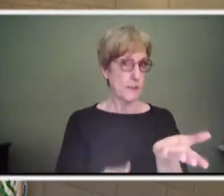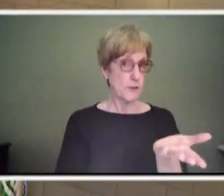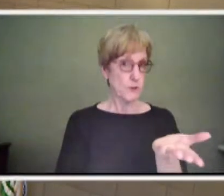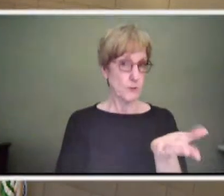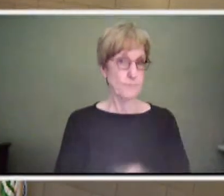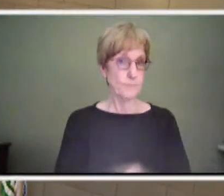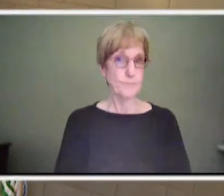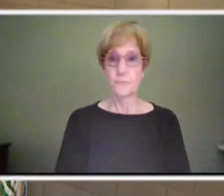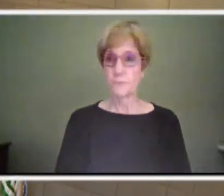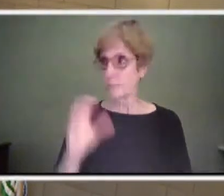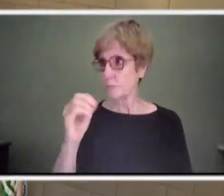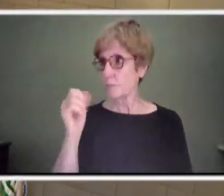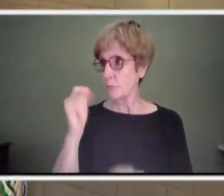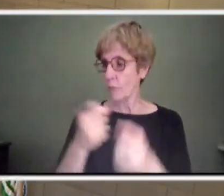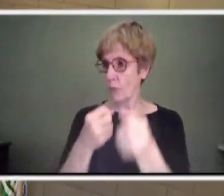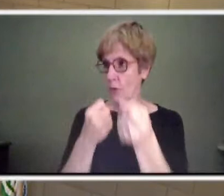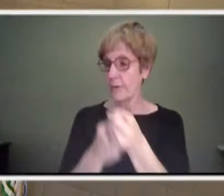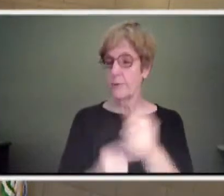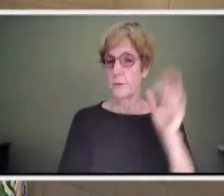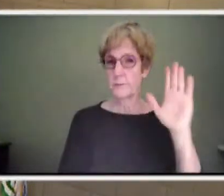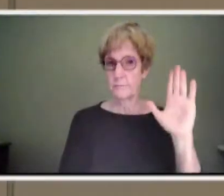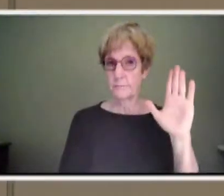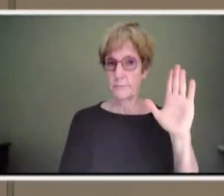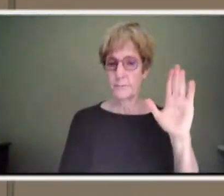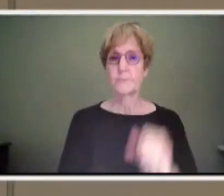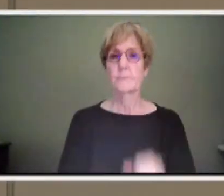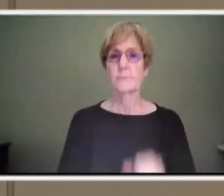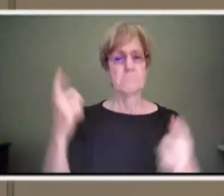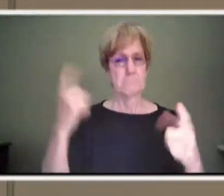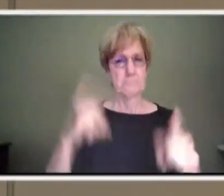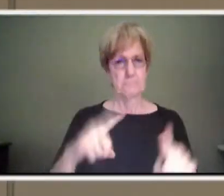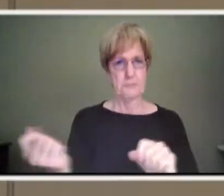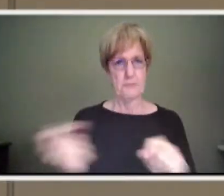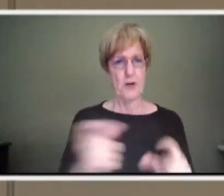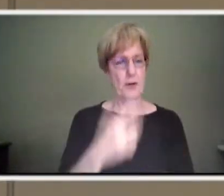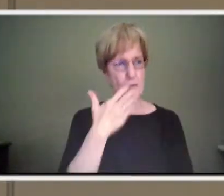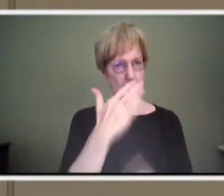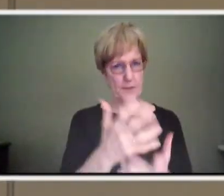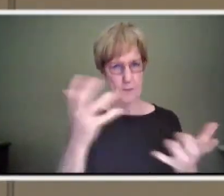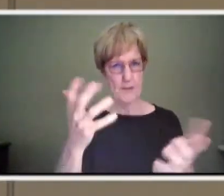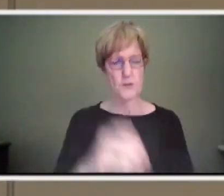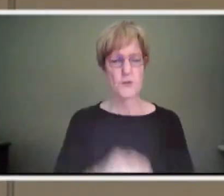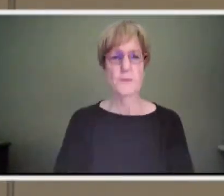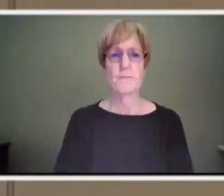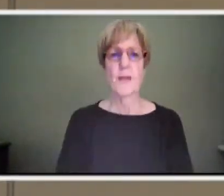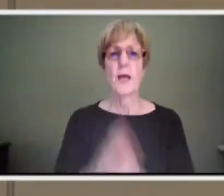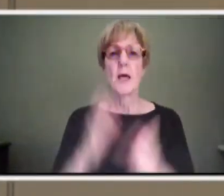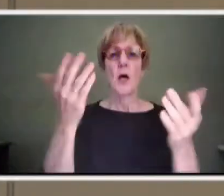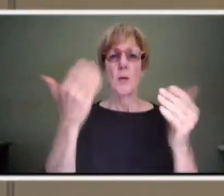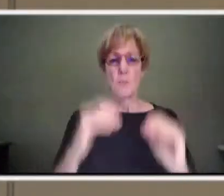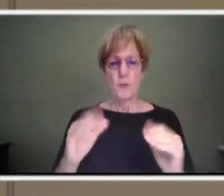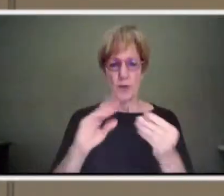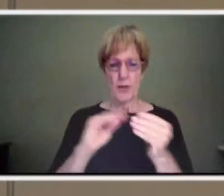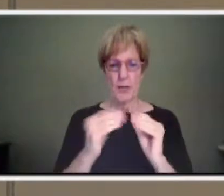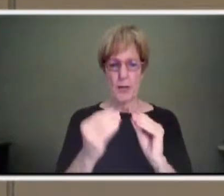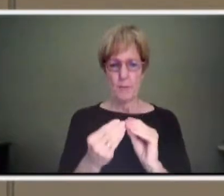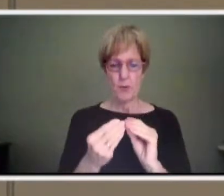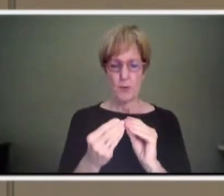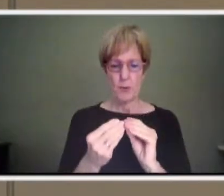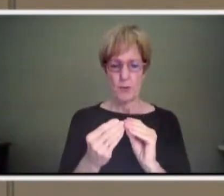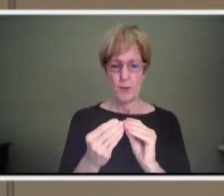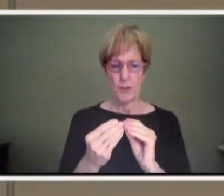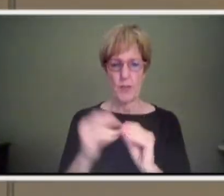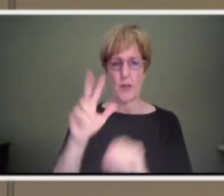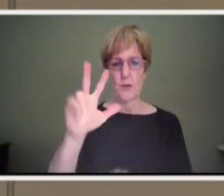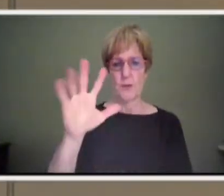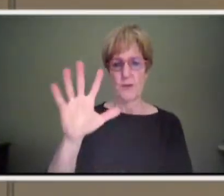none, all in favor of the motion, please raise your hand. That's unanimous. Thank you very much. We'll move on to item number